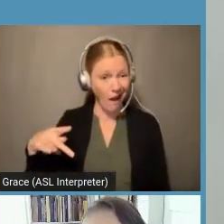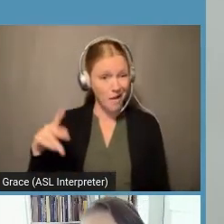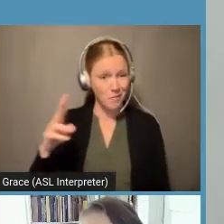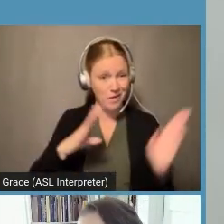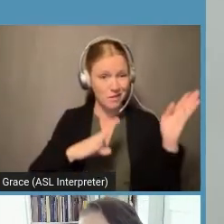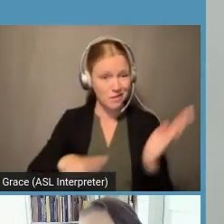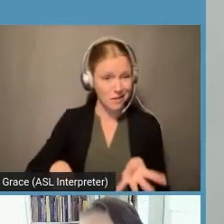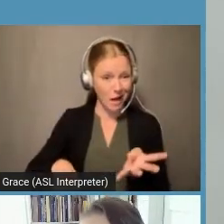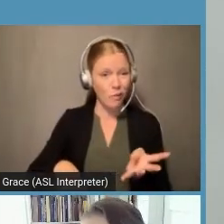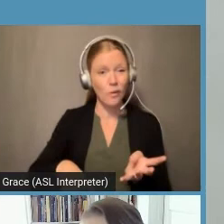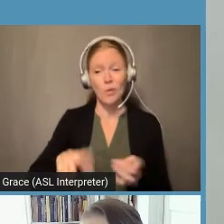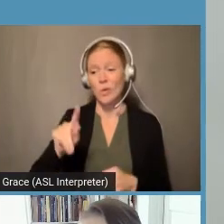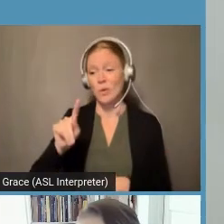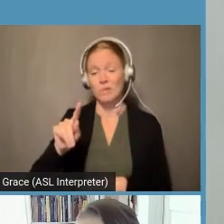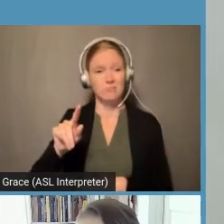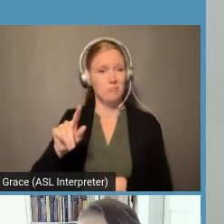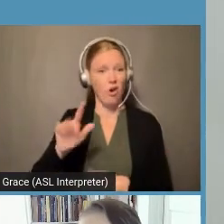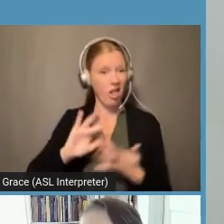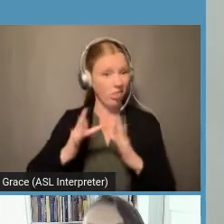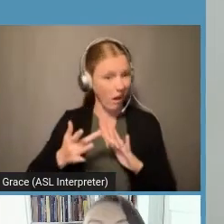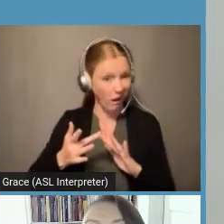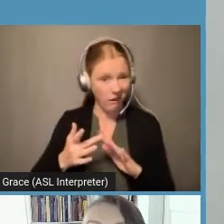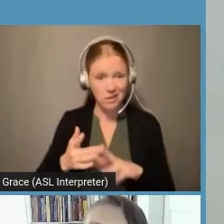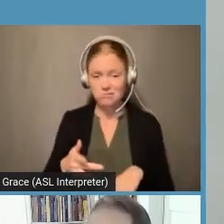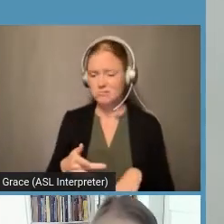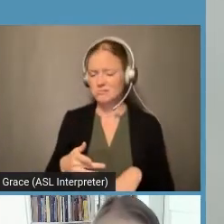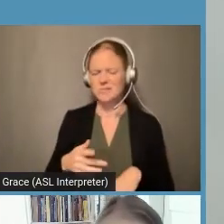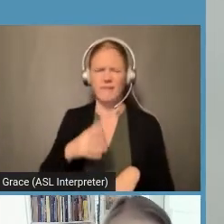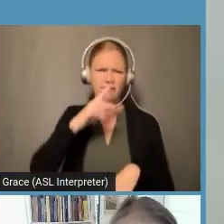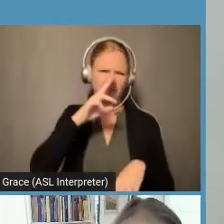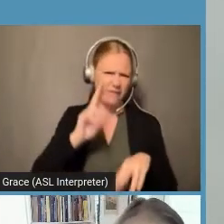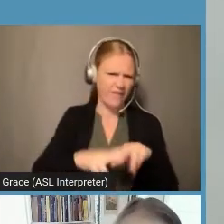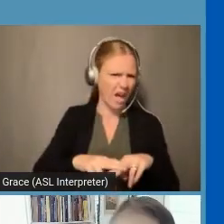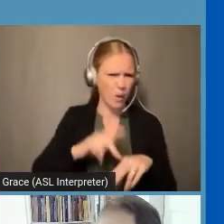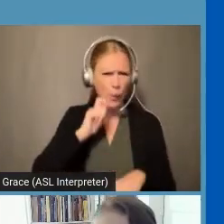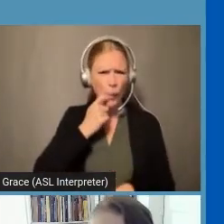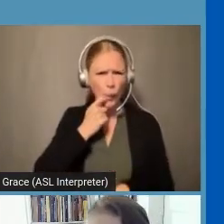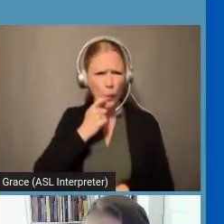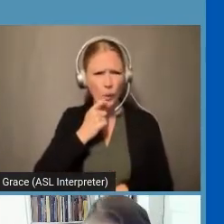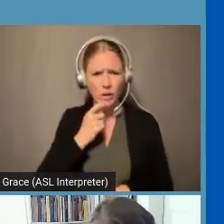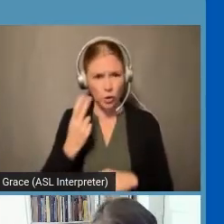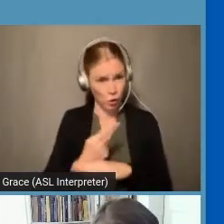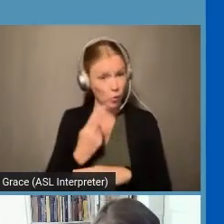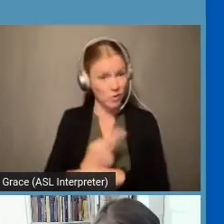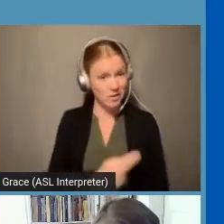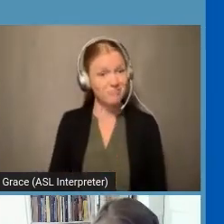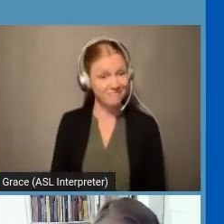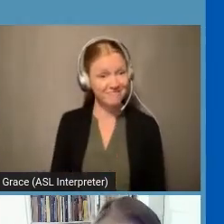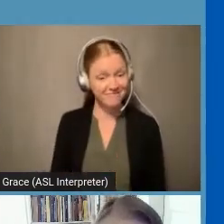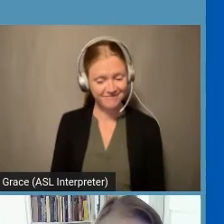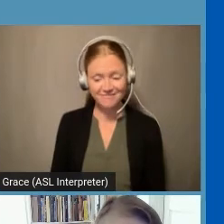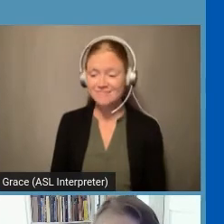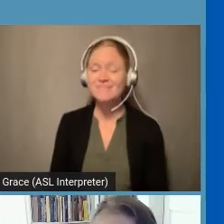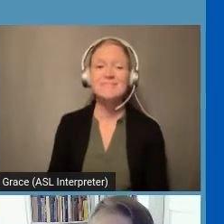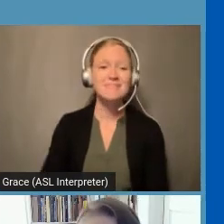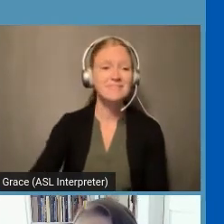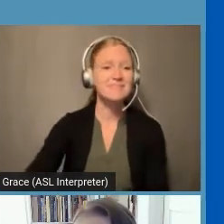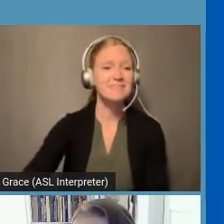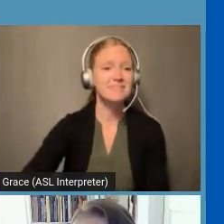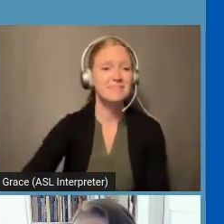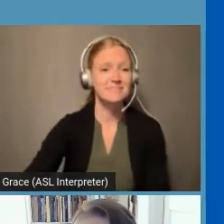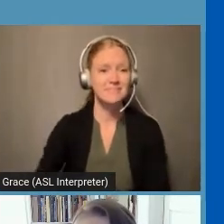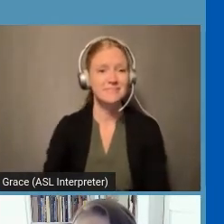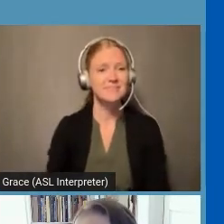It's cool. It's fun. Use it to do anything awesome you're trying to do. Okay,